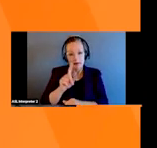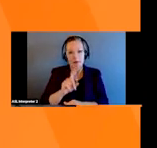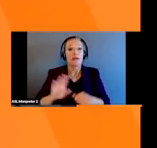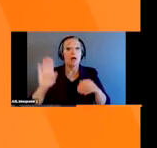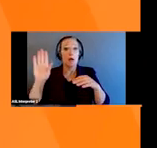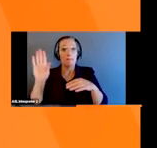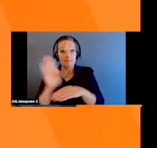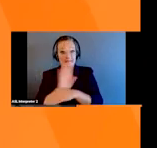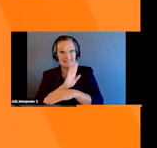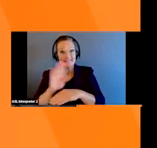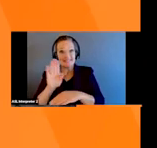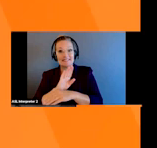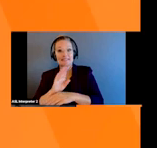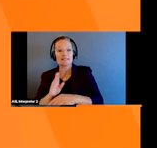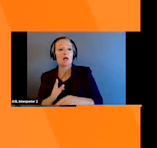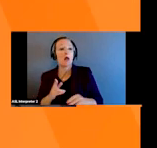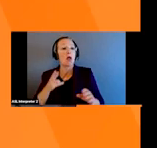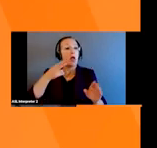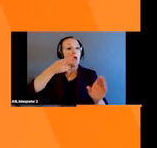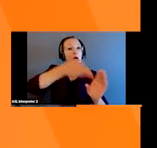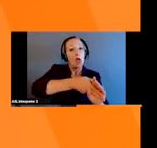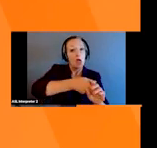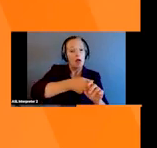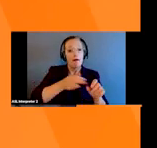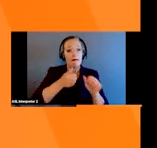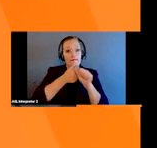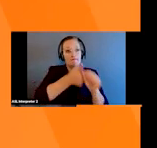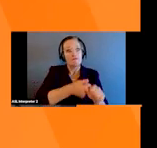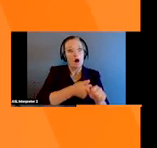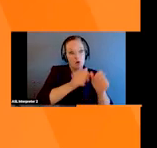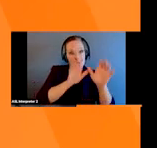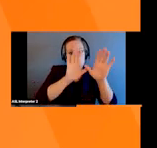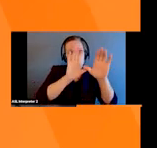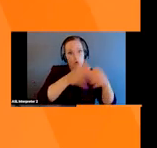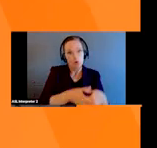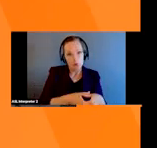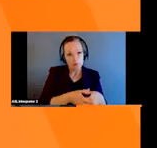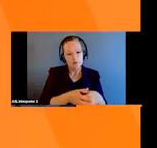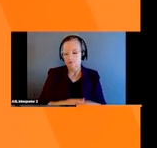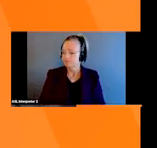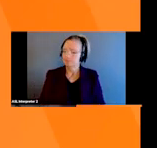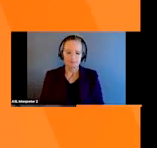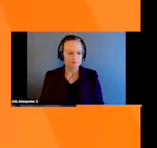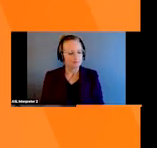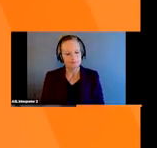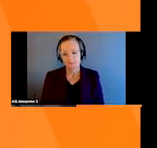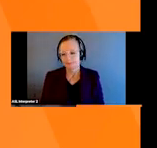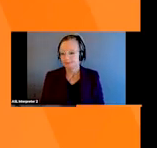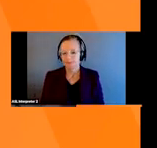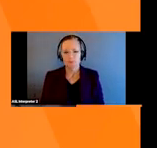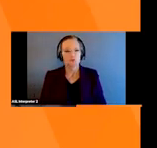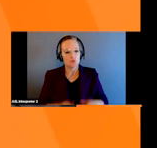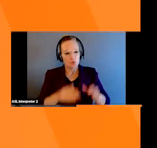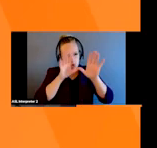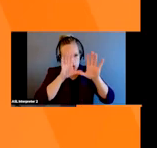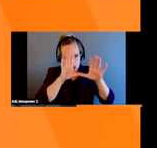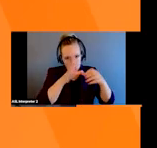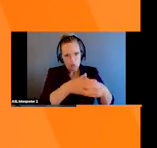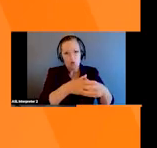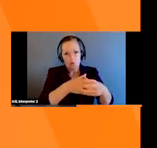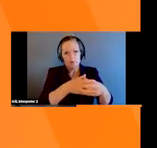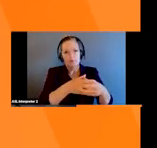I cannot follow groups. I cannot go into a group and join a group as a